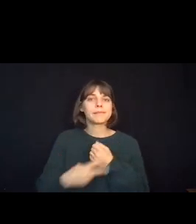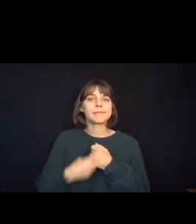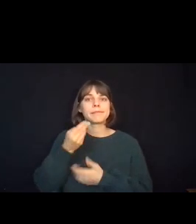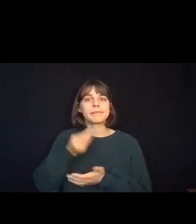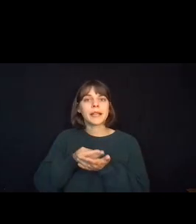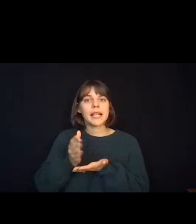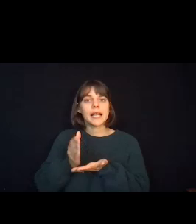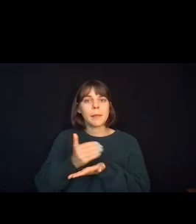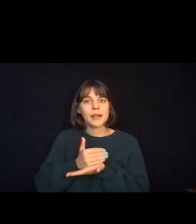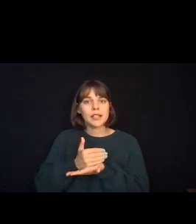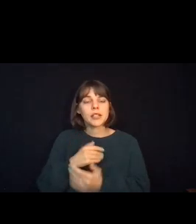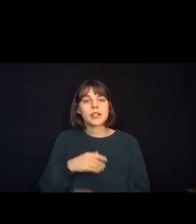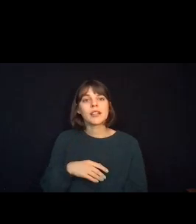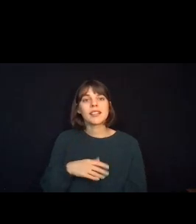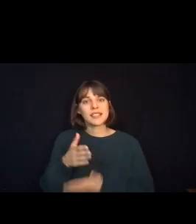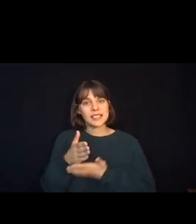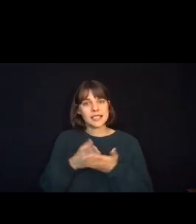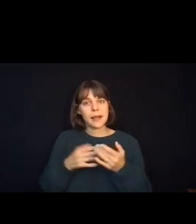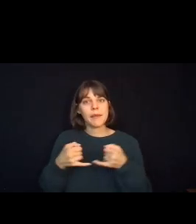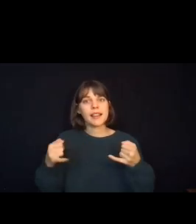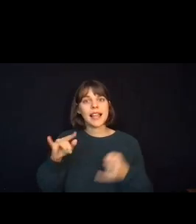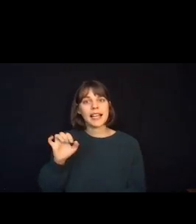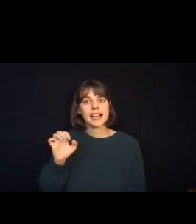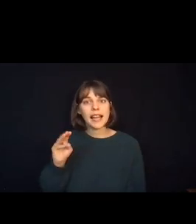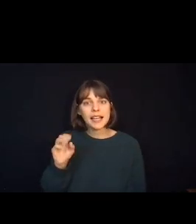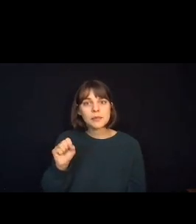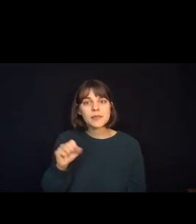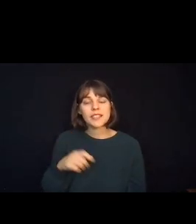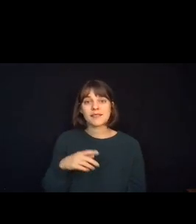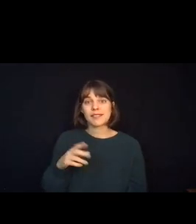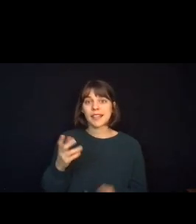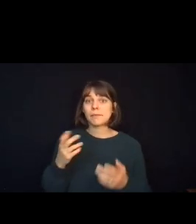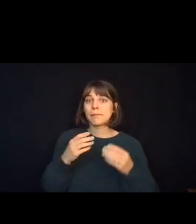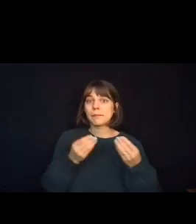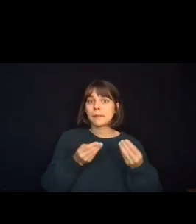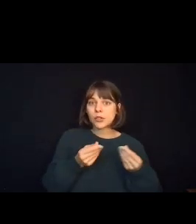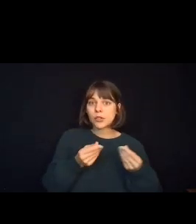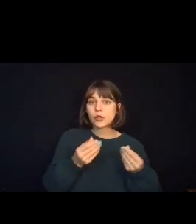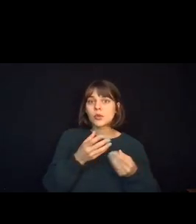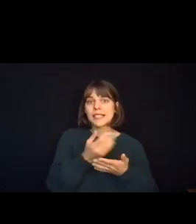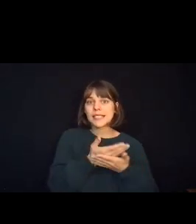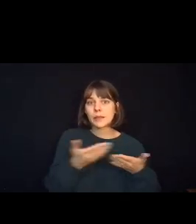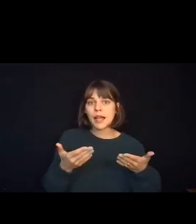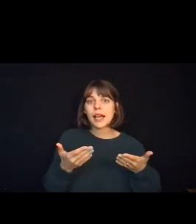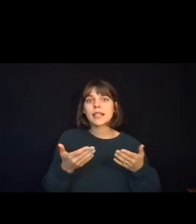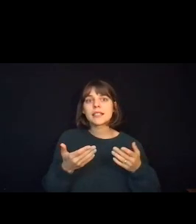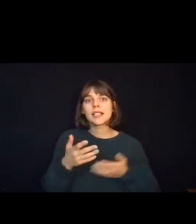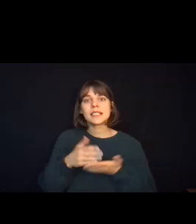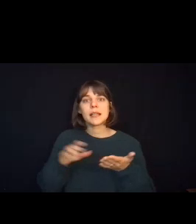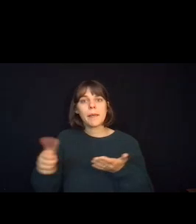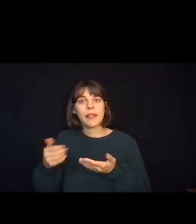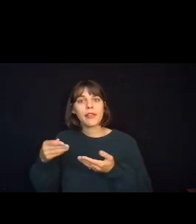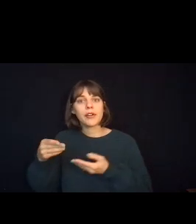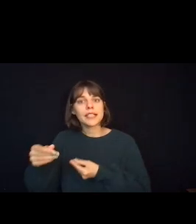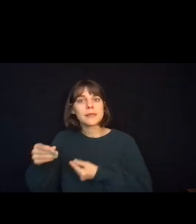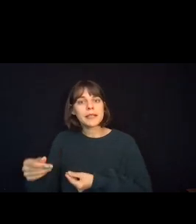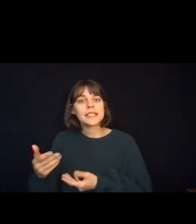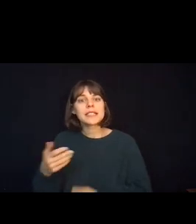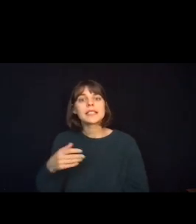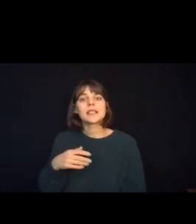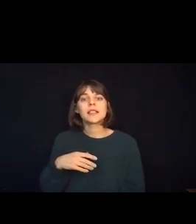and savings and some of our line items, materials and supplies being one of them, other expenses, I'm sorry, not the